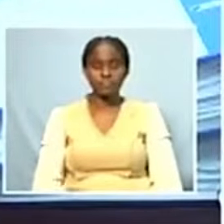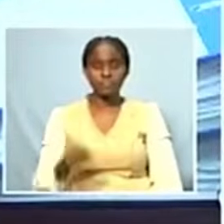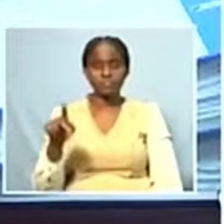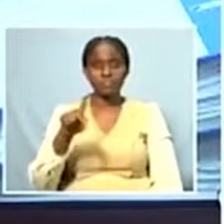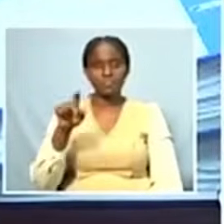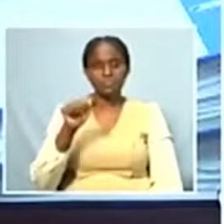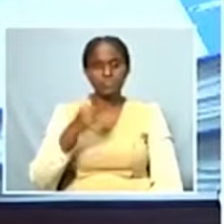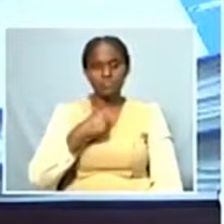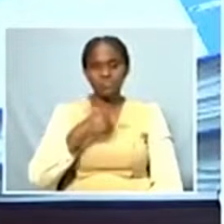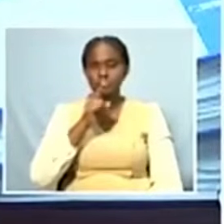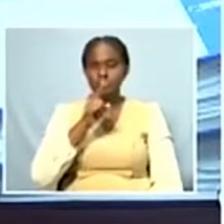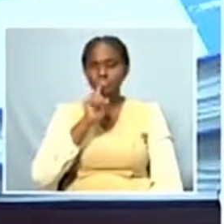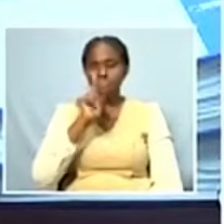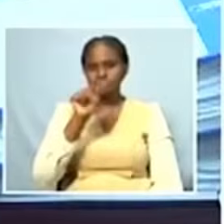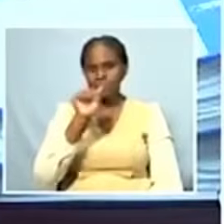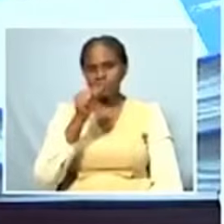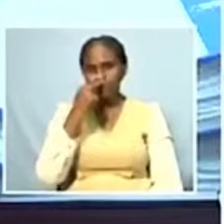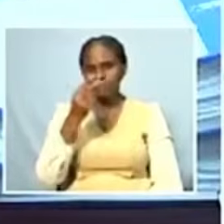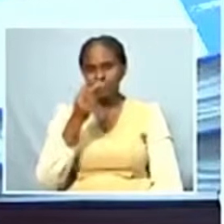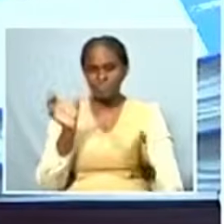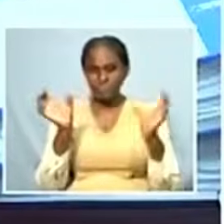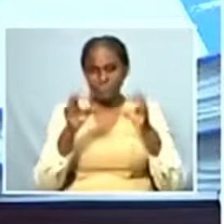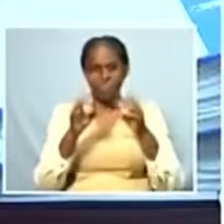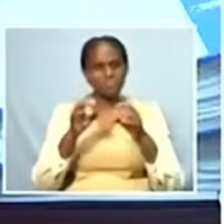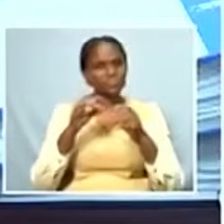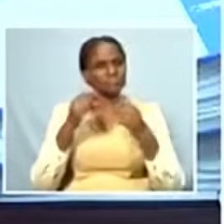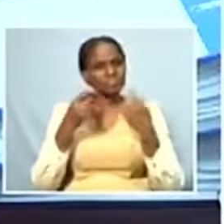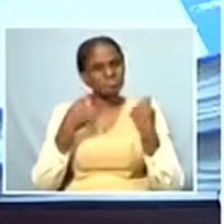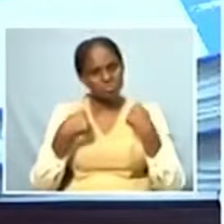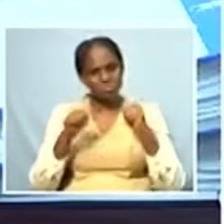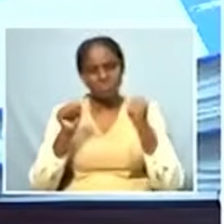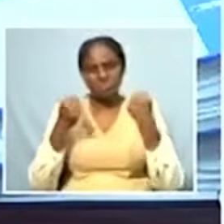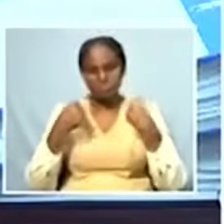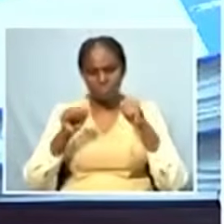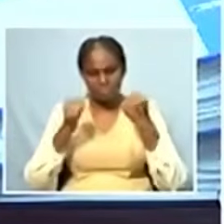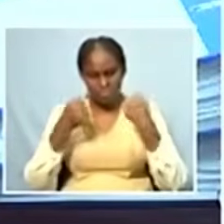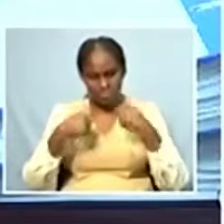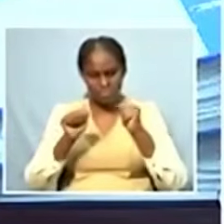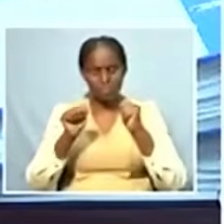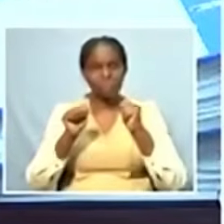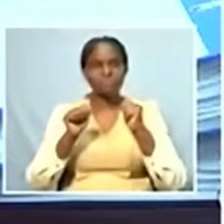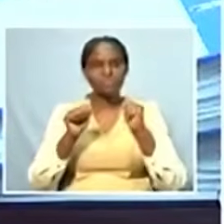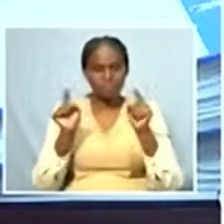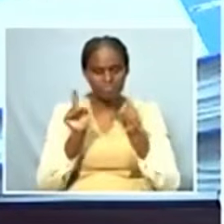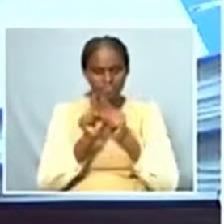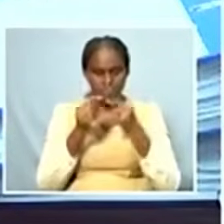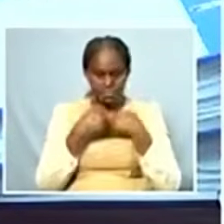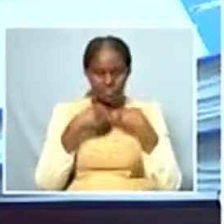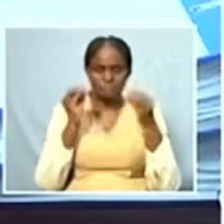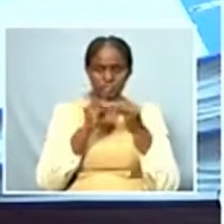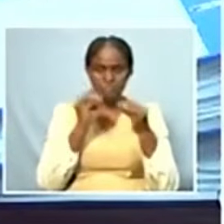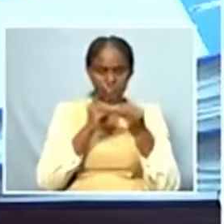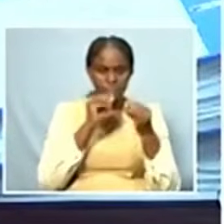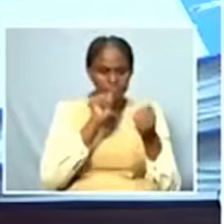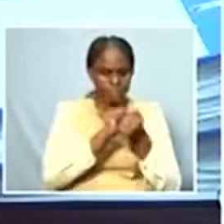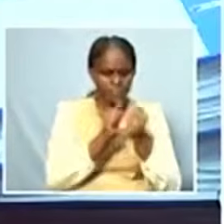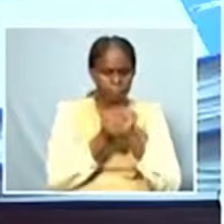PS, I'm sure you can see the committee laboring, and there are a lot of